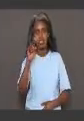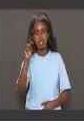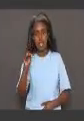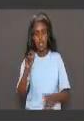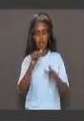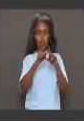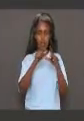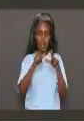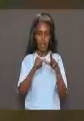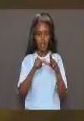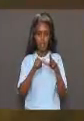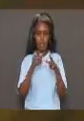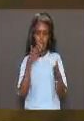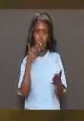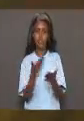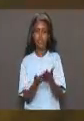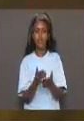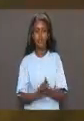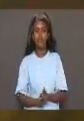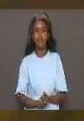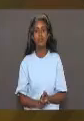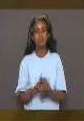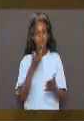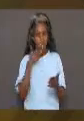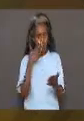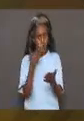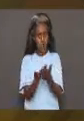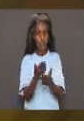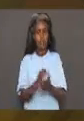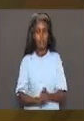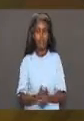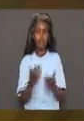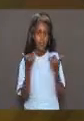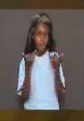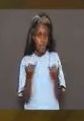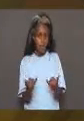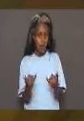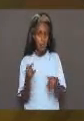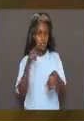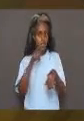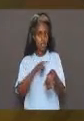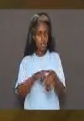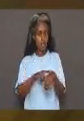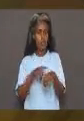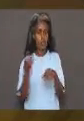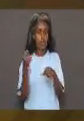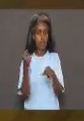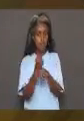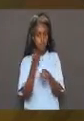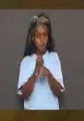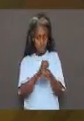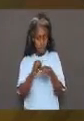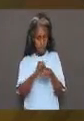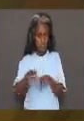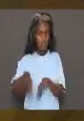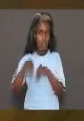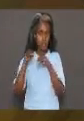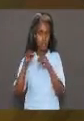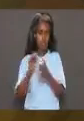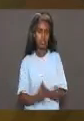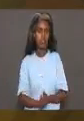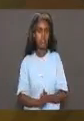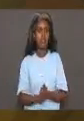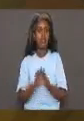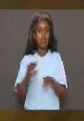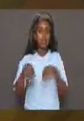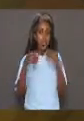angle as well. Good. Now it is time for an activity, students. We will give